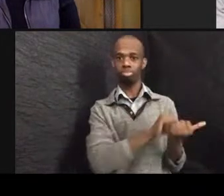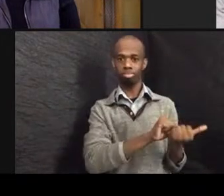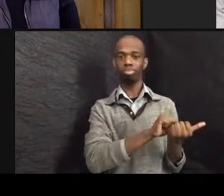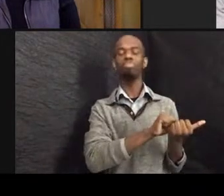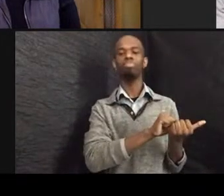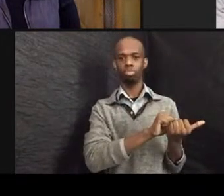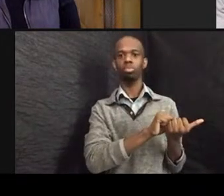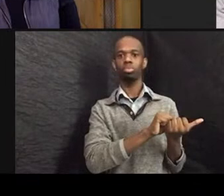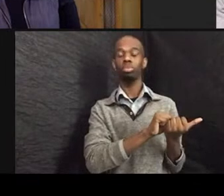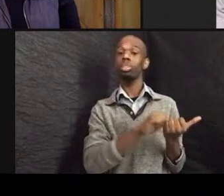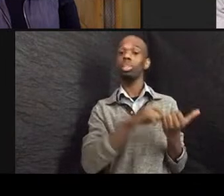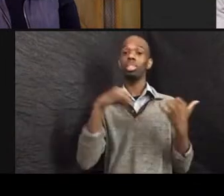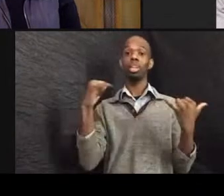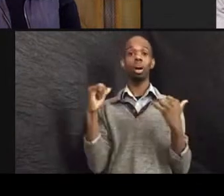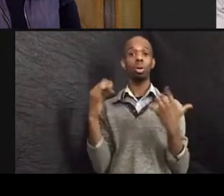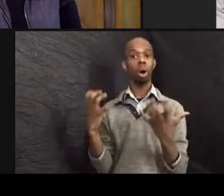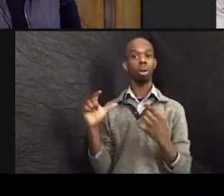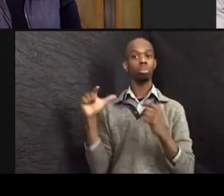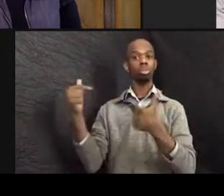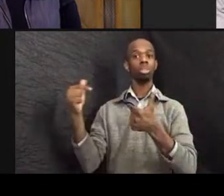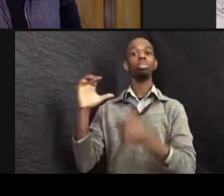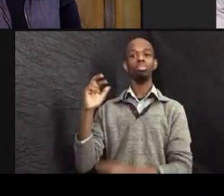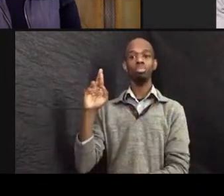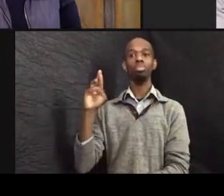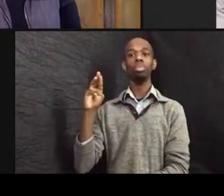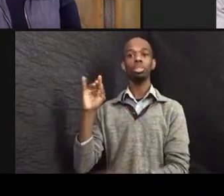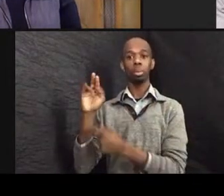to Charmaine.